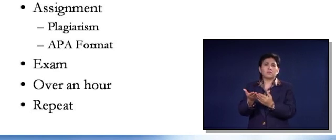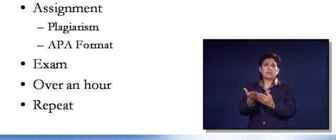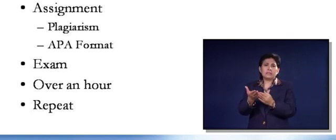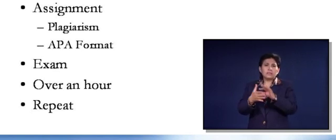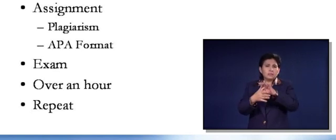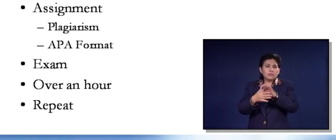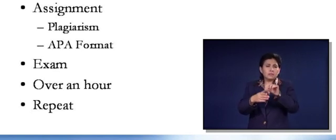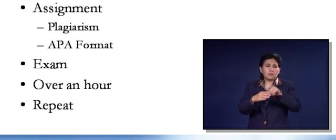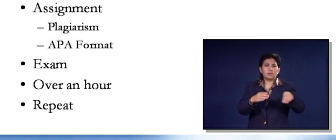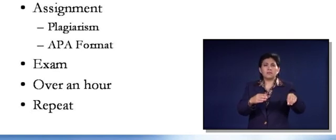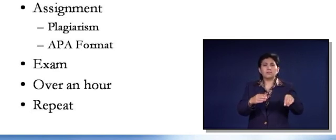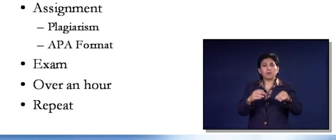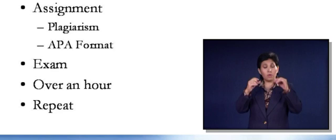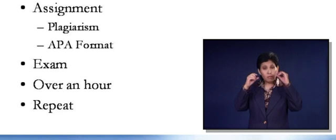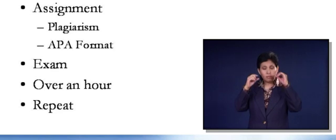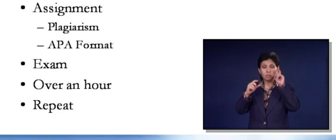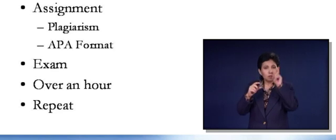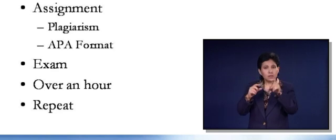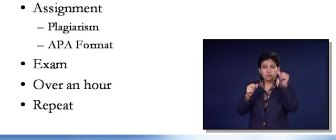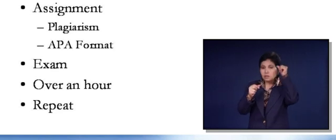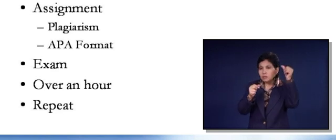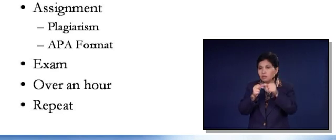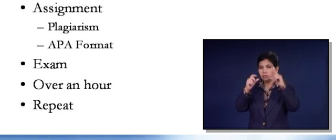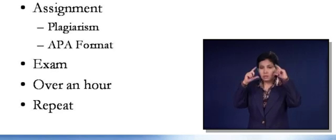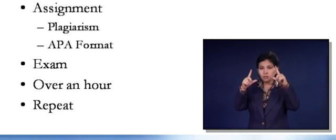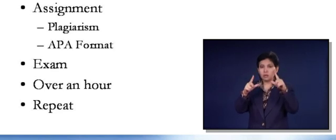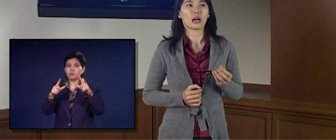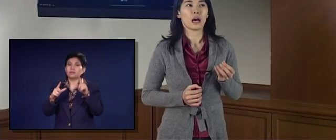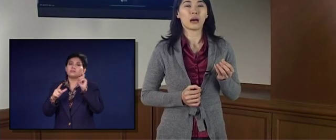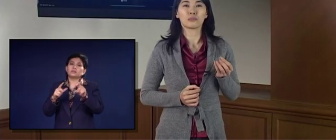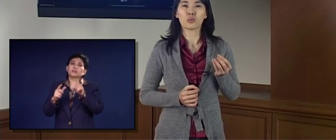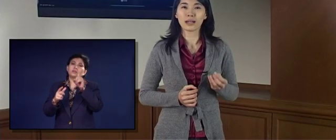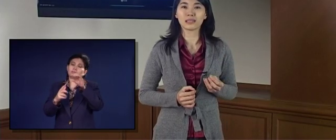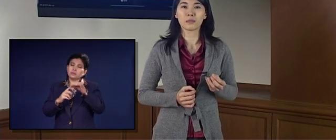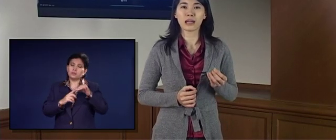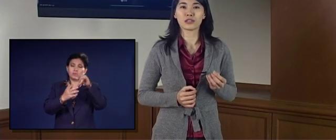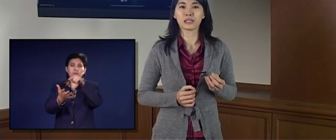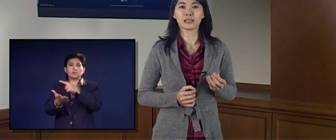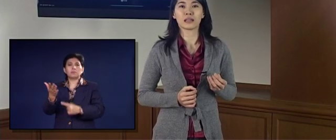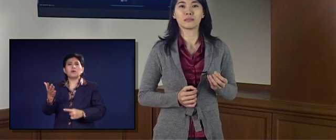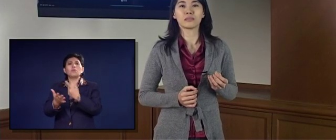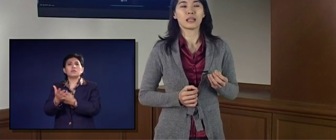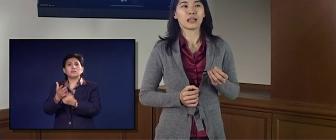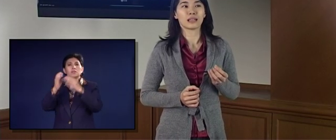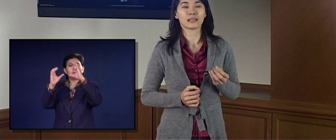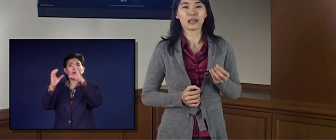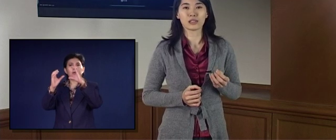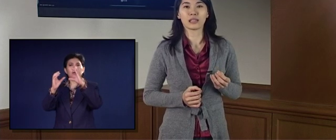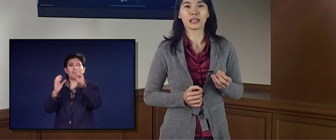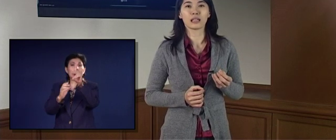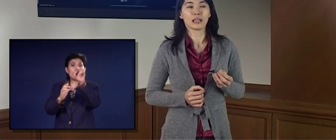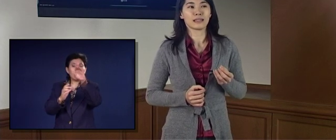should beware of is plagiarism. What is plagiarism? It